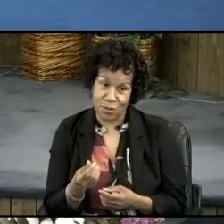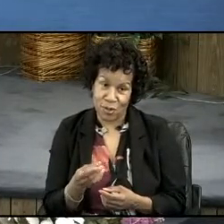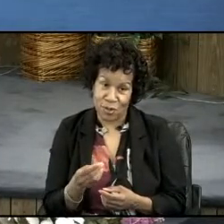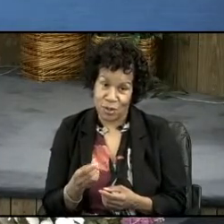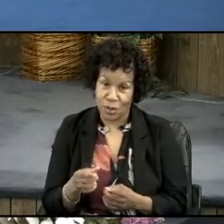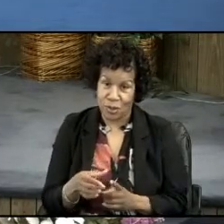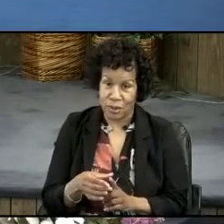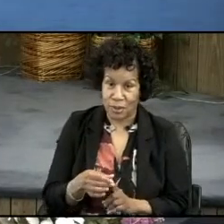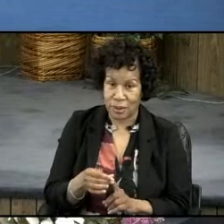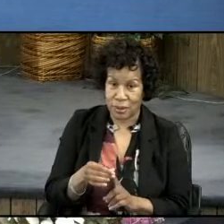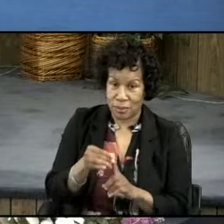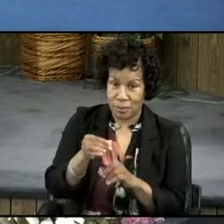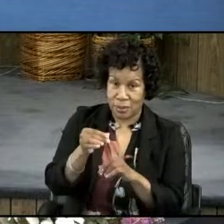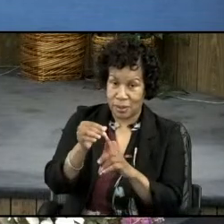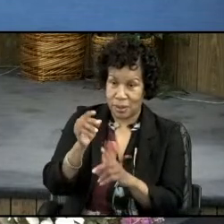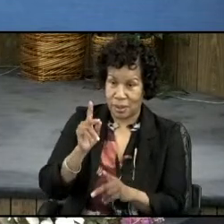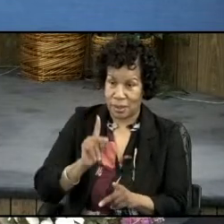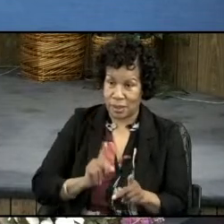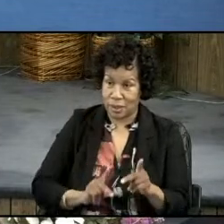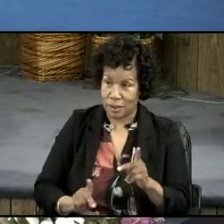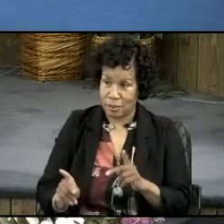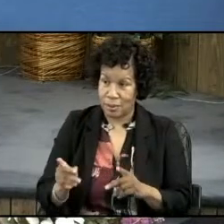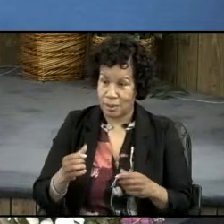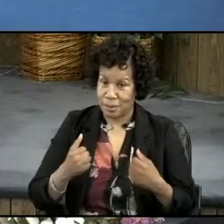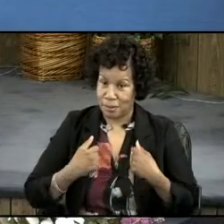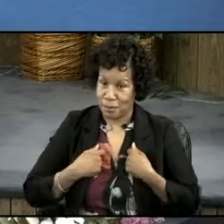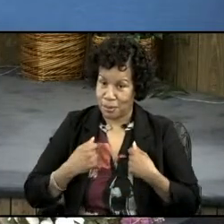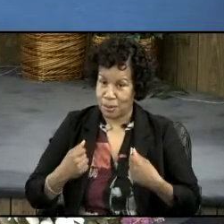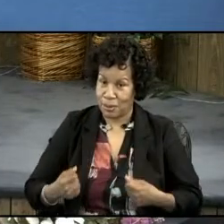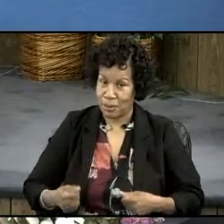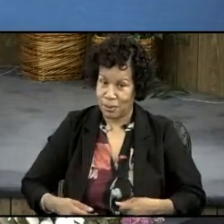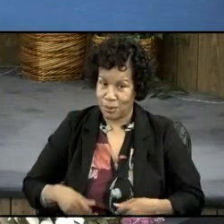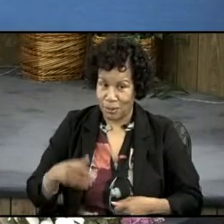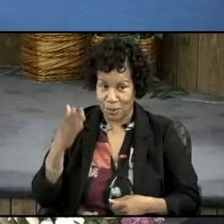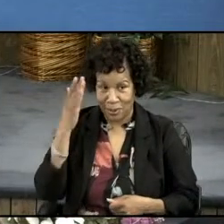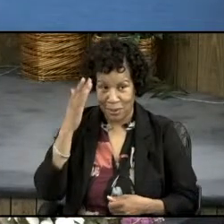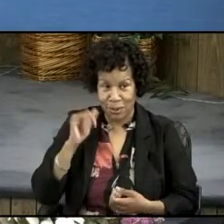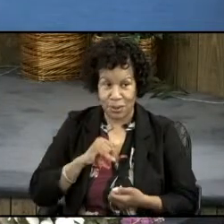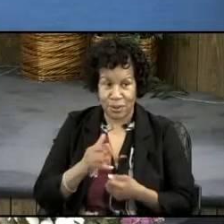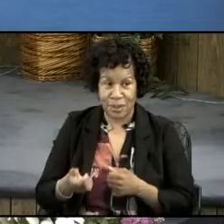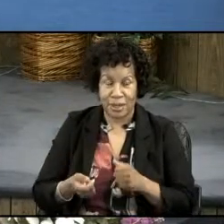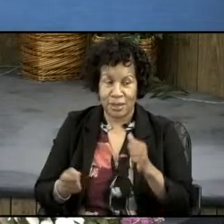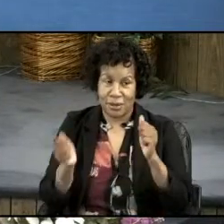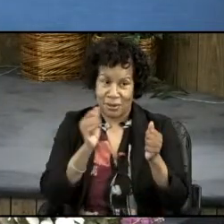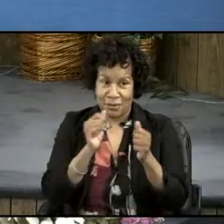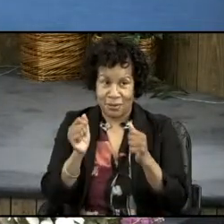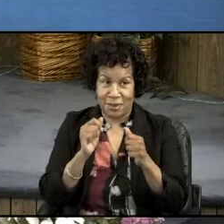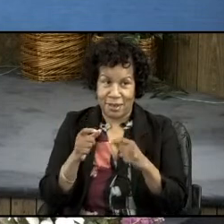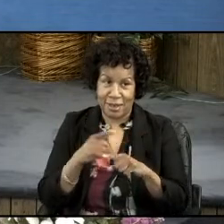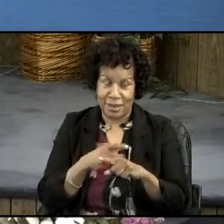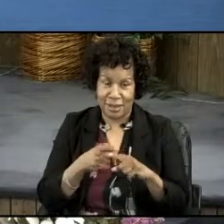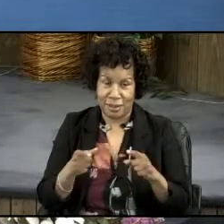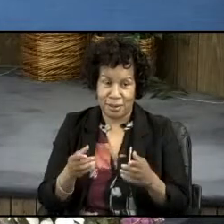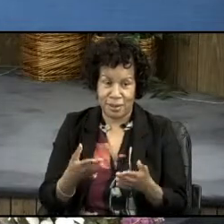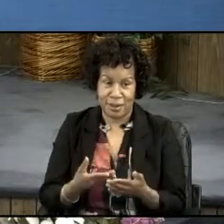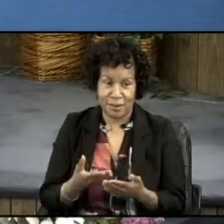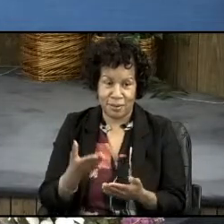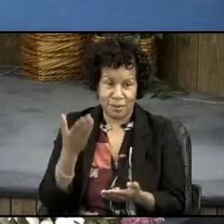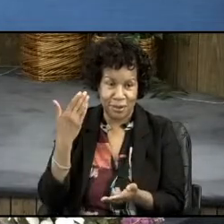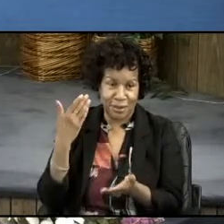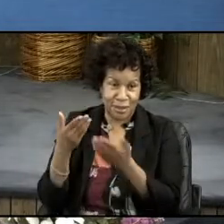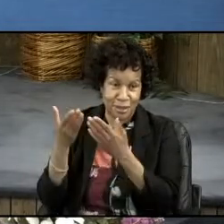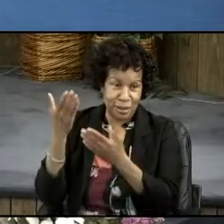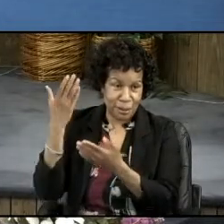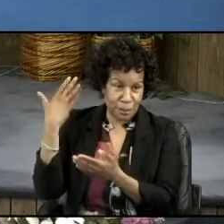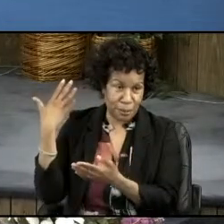specialized soldiers on the front, and they show up, know how to fight. They ain't scared of nothing. But the further back in the ranks you